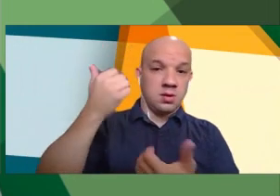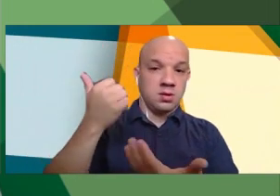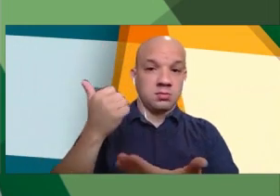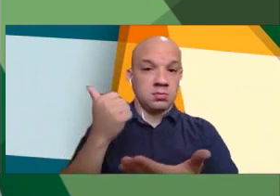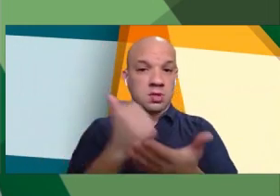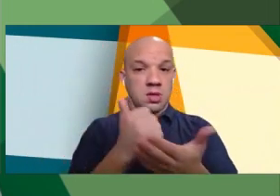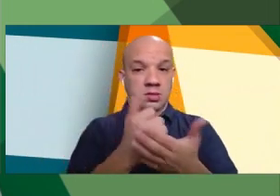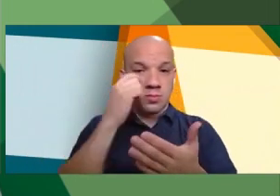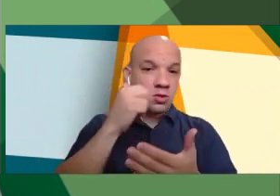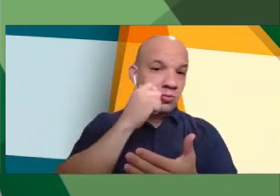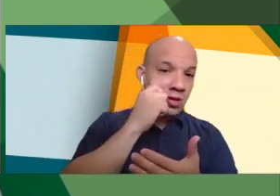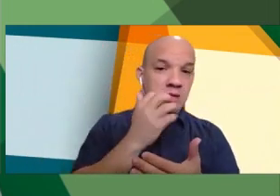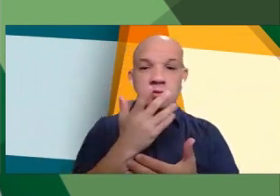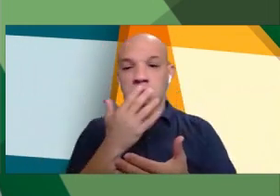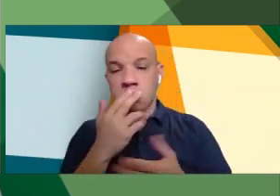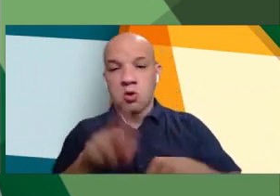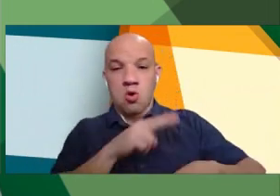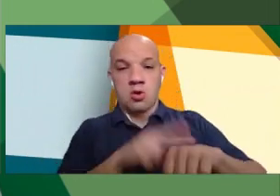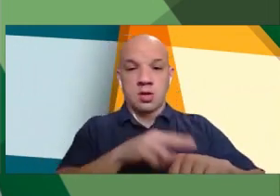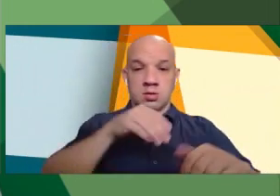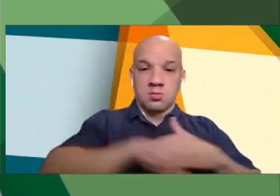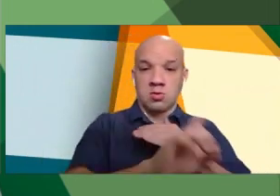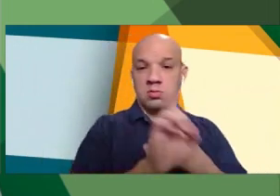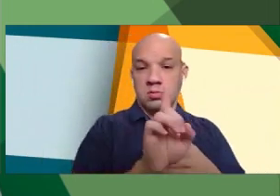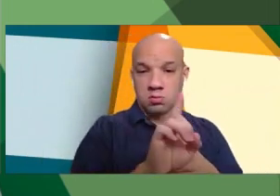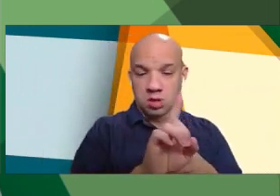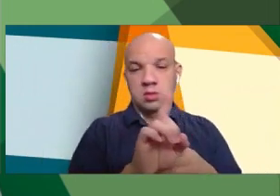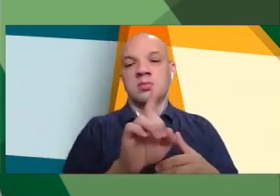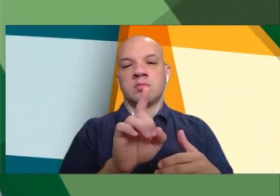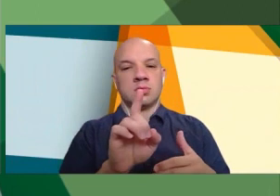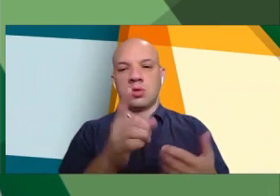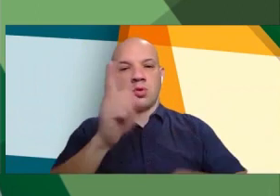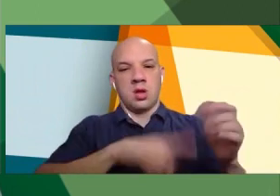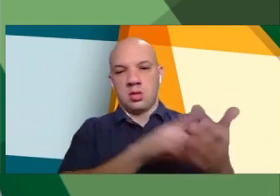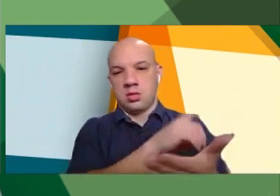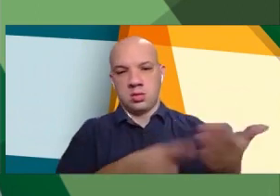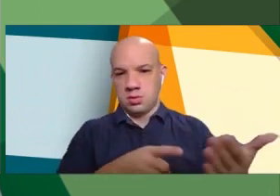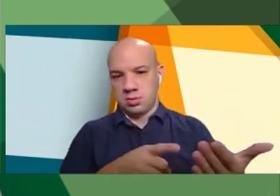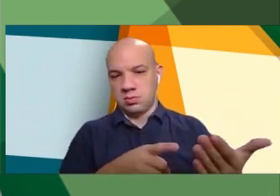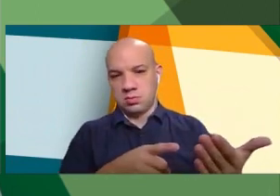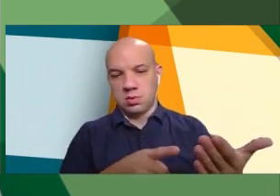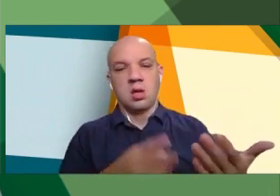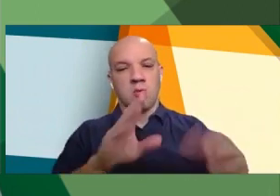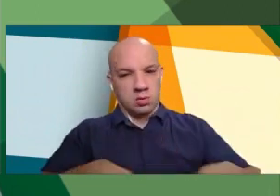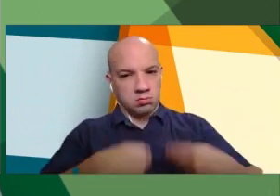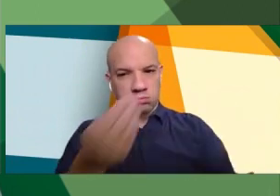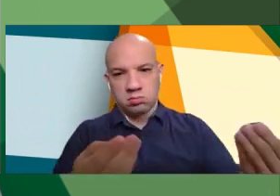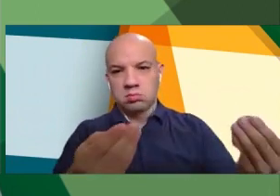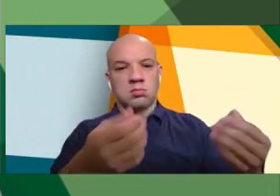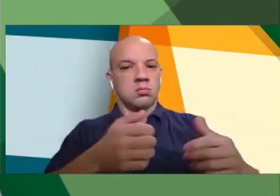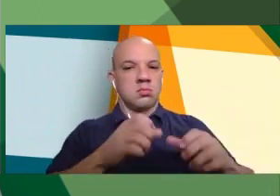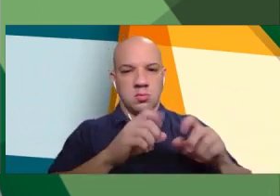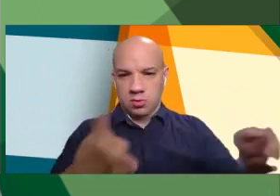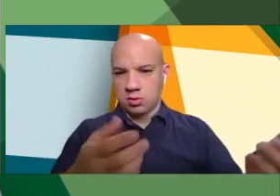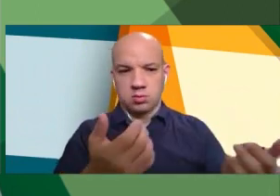or national origin. It's very important that we offer that opportunity in English and Spanish of all the